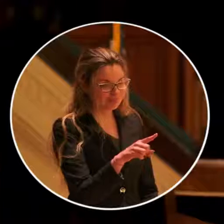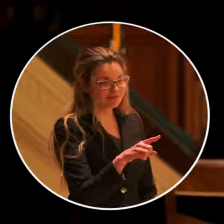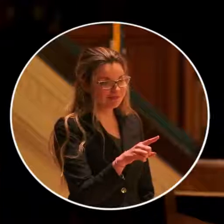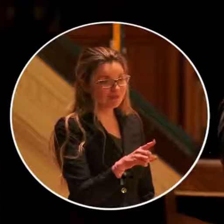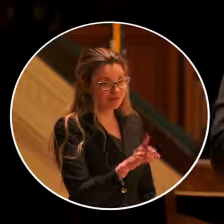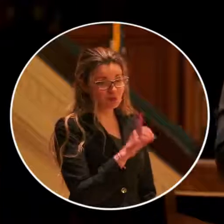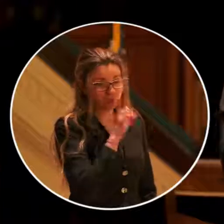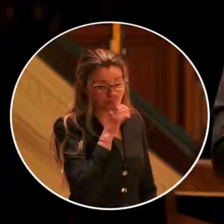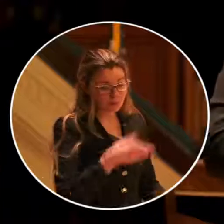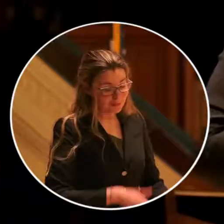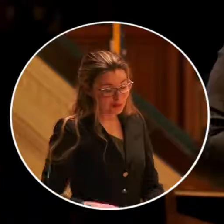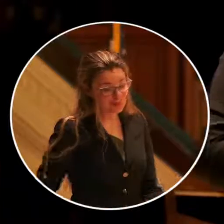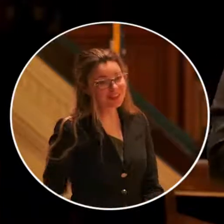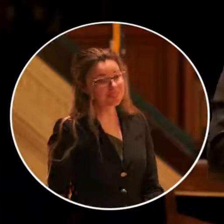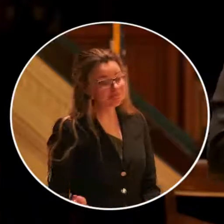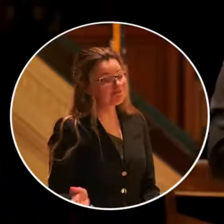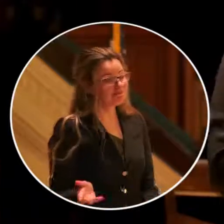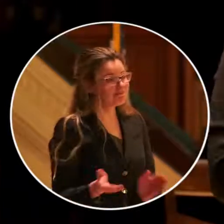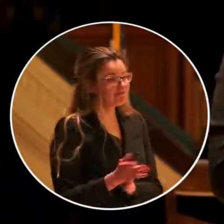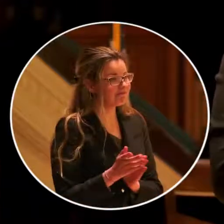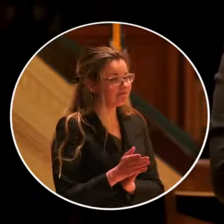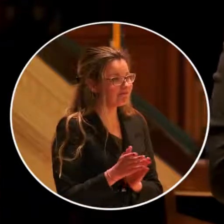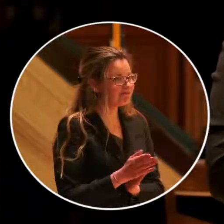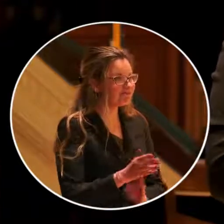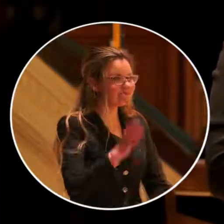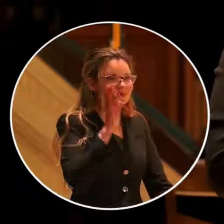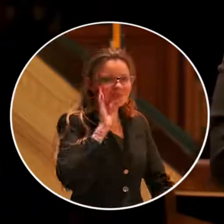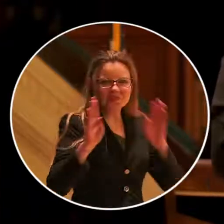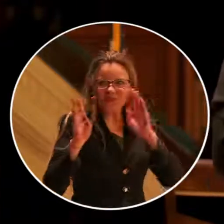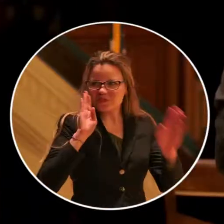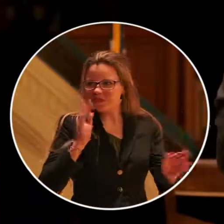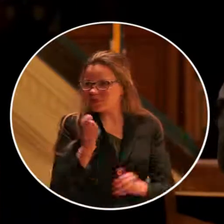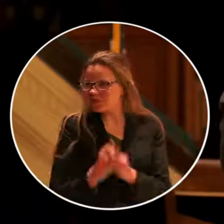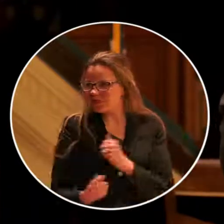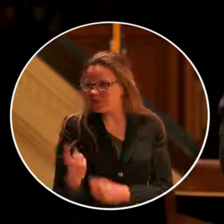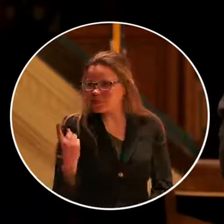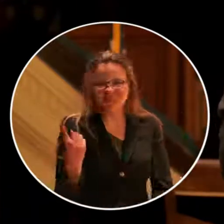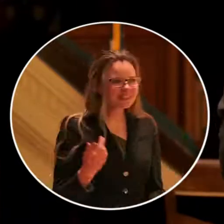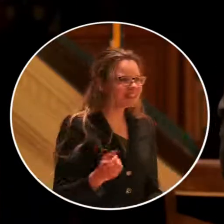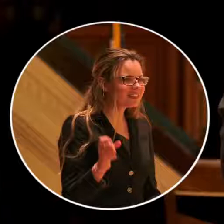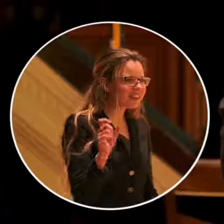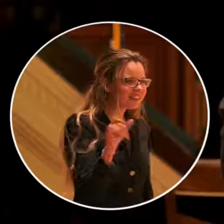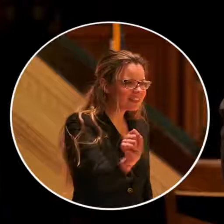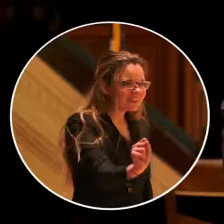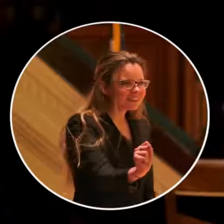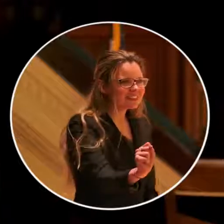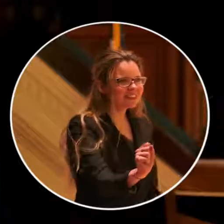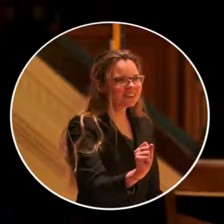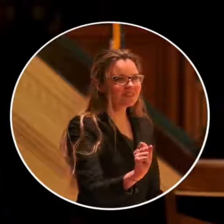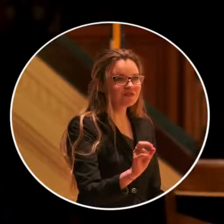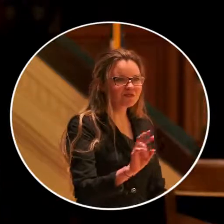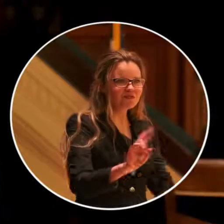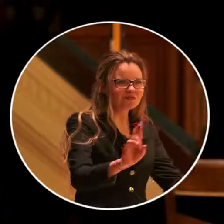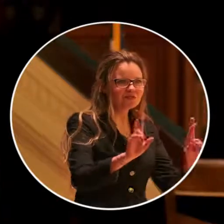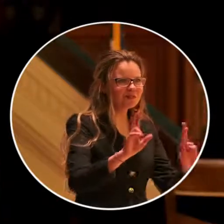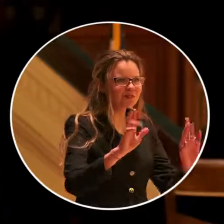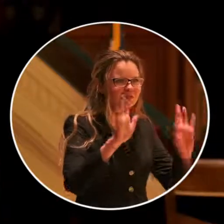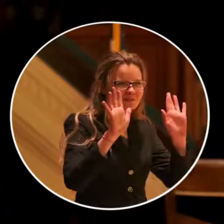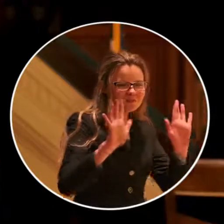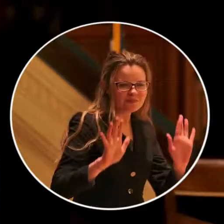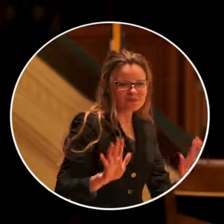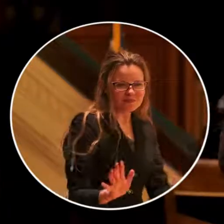Real pants, real pants. All right, so hello everybody. Yes, you guys ready for a fantastic evening